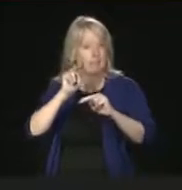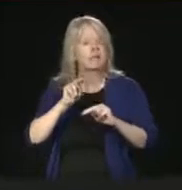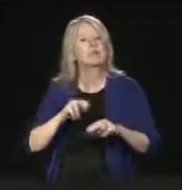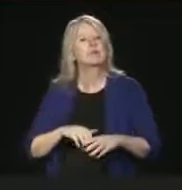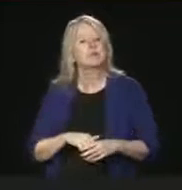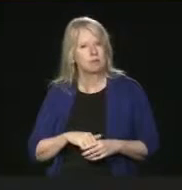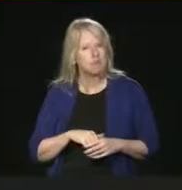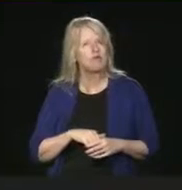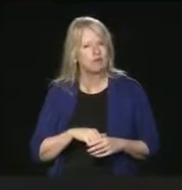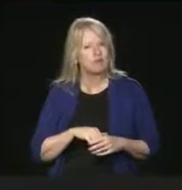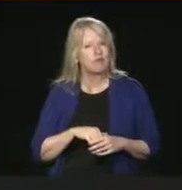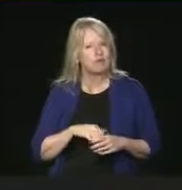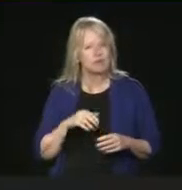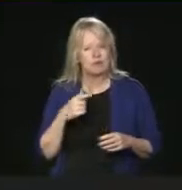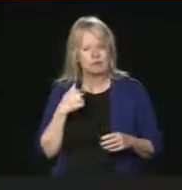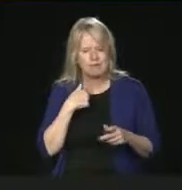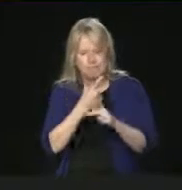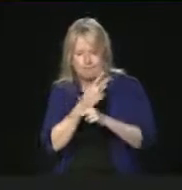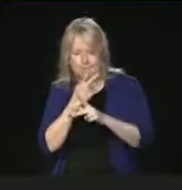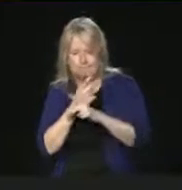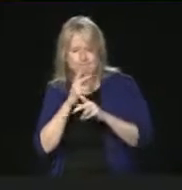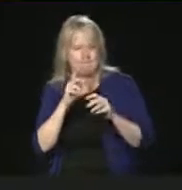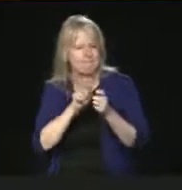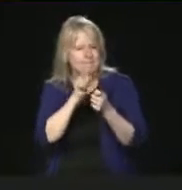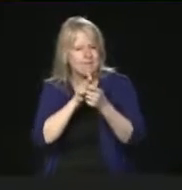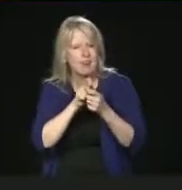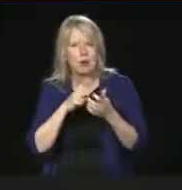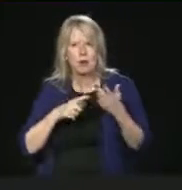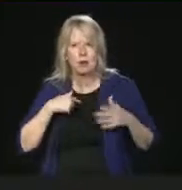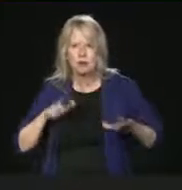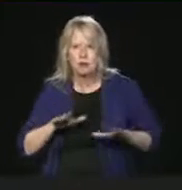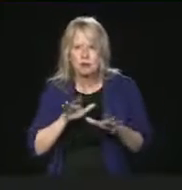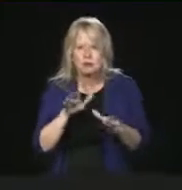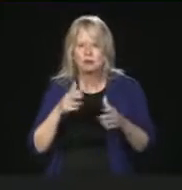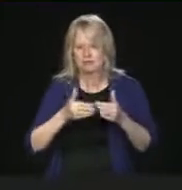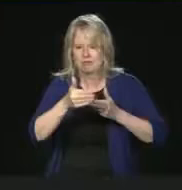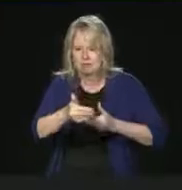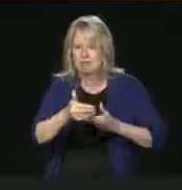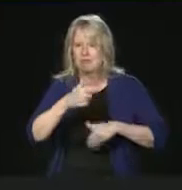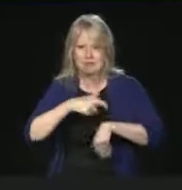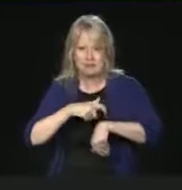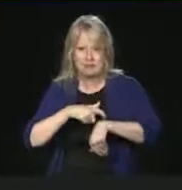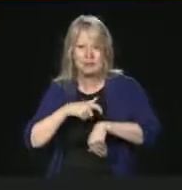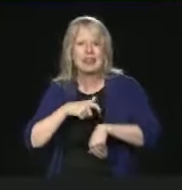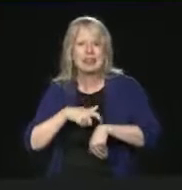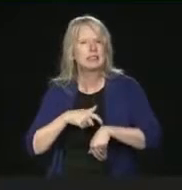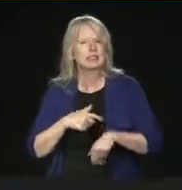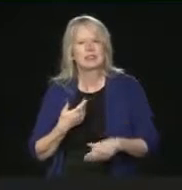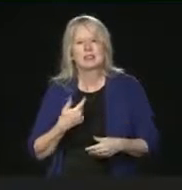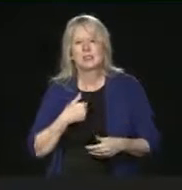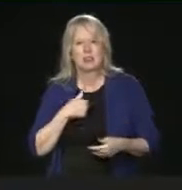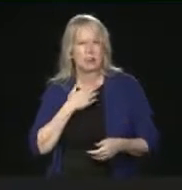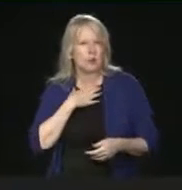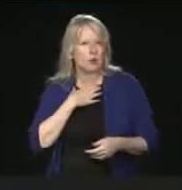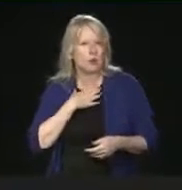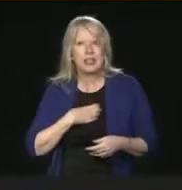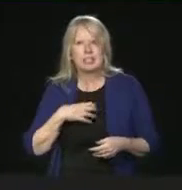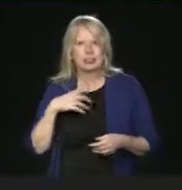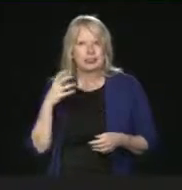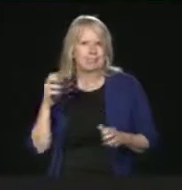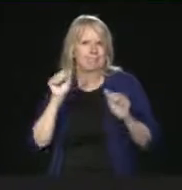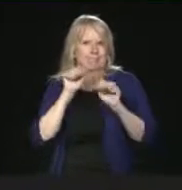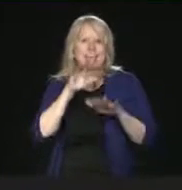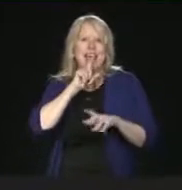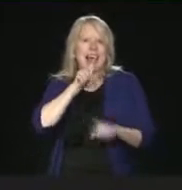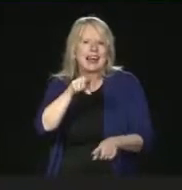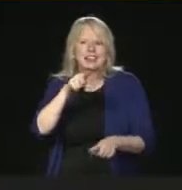do exactly what we need to do in the time it takes. I wish anyone could give a date at which point this